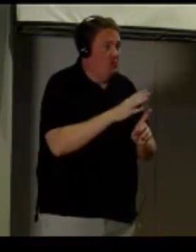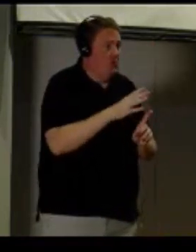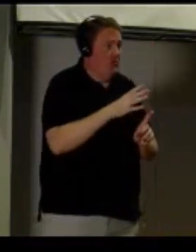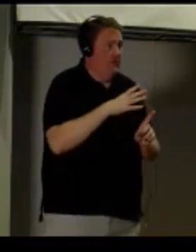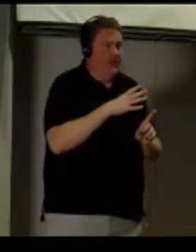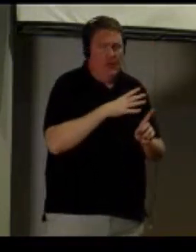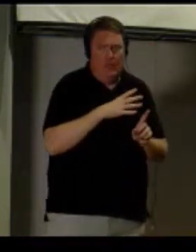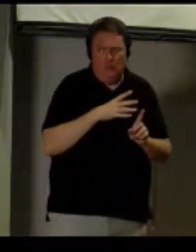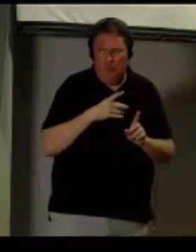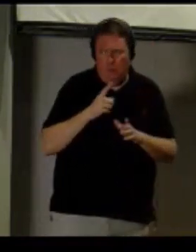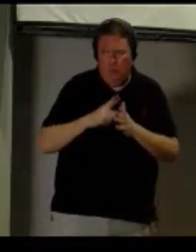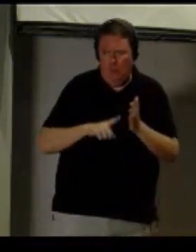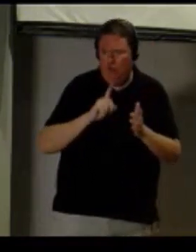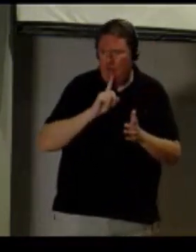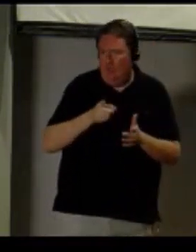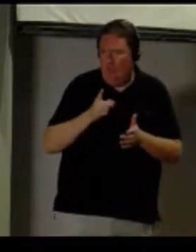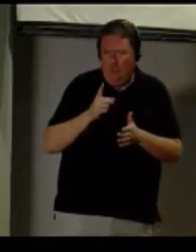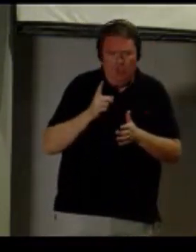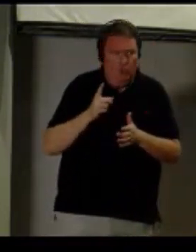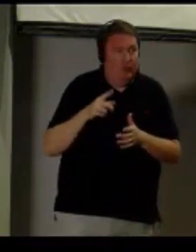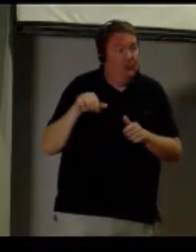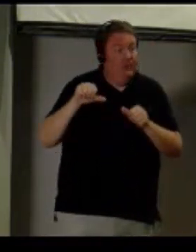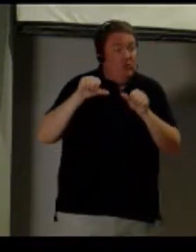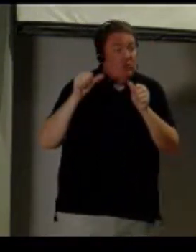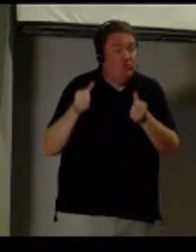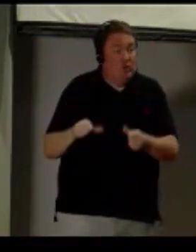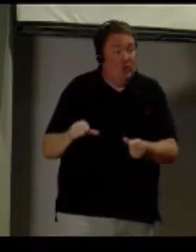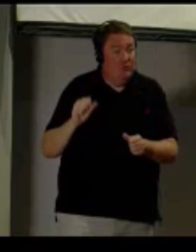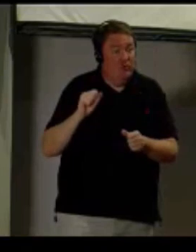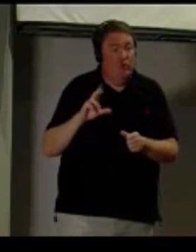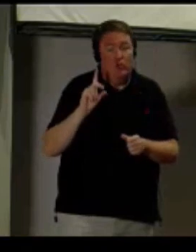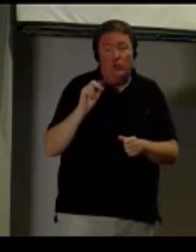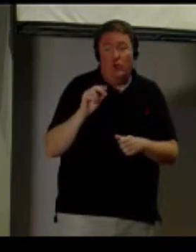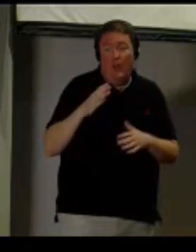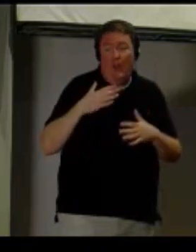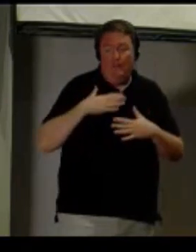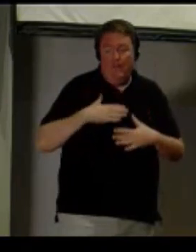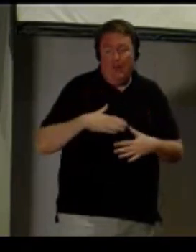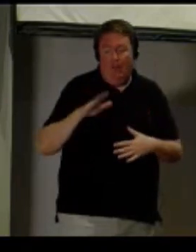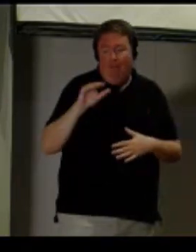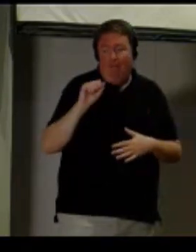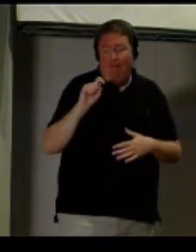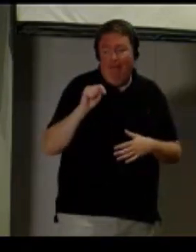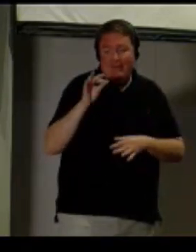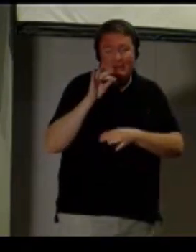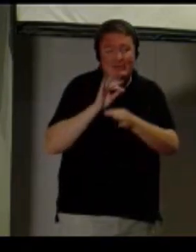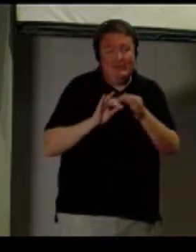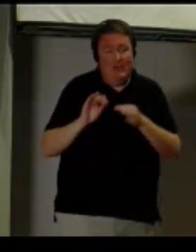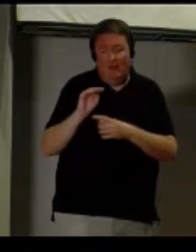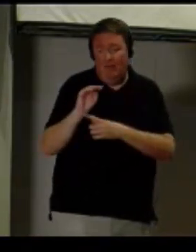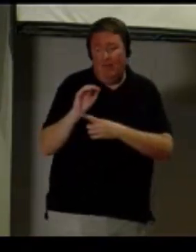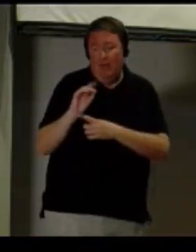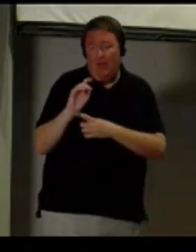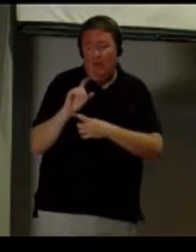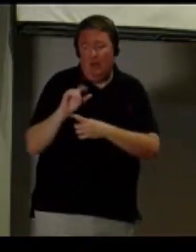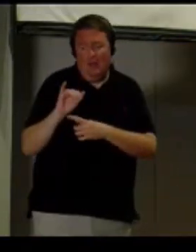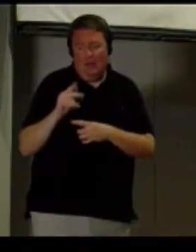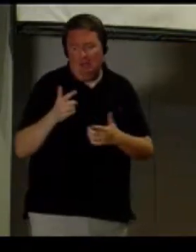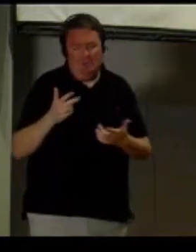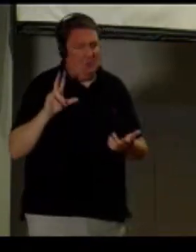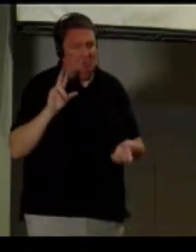no circumstances would you expect the sculptor to be doing a body cast instead of modeling. And in fact, people like Rodin